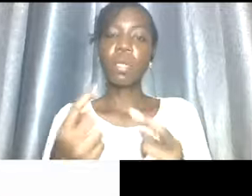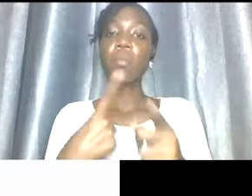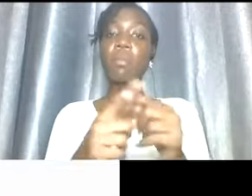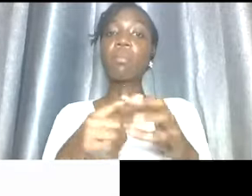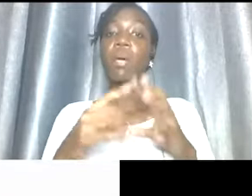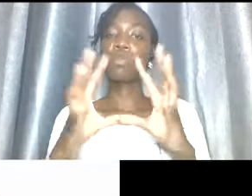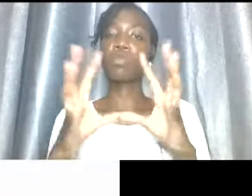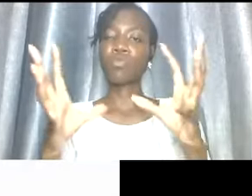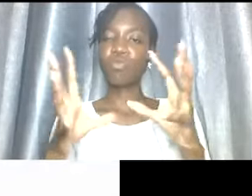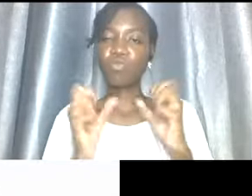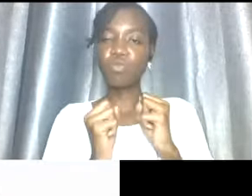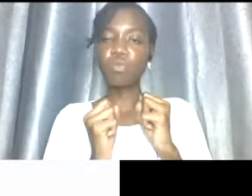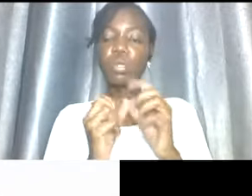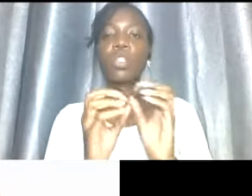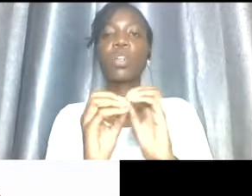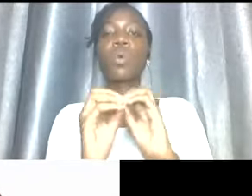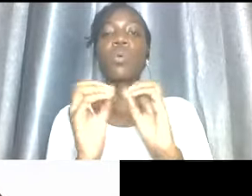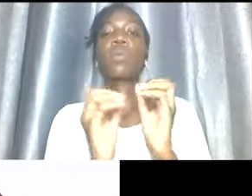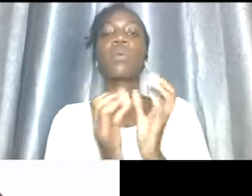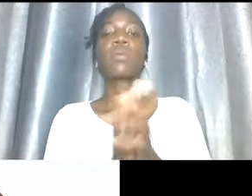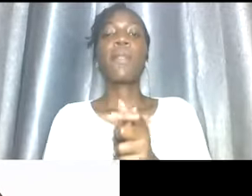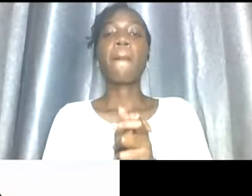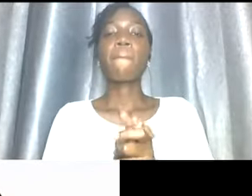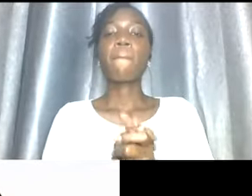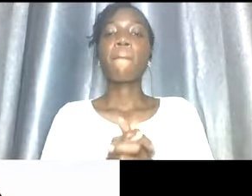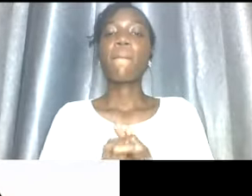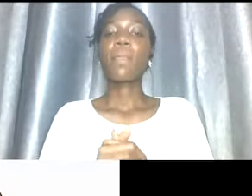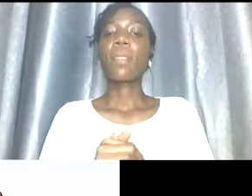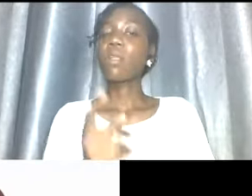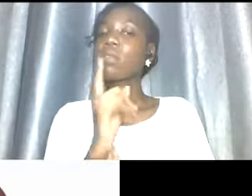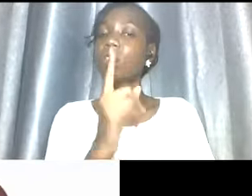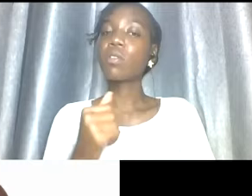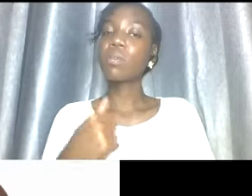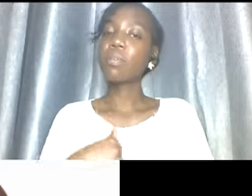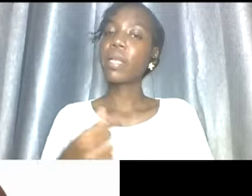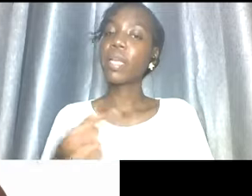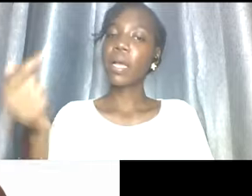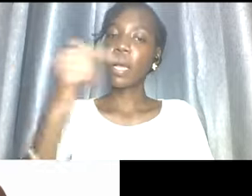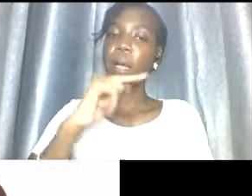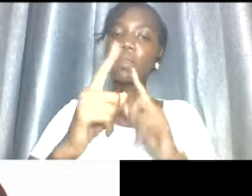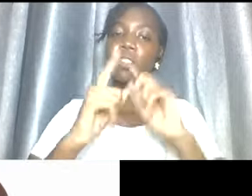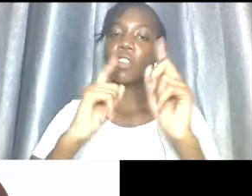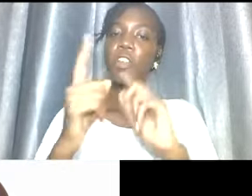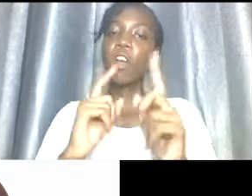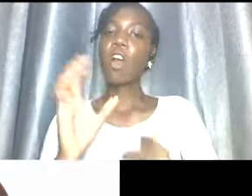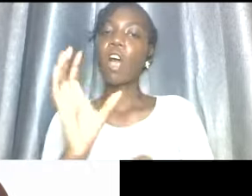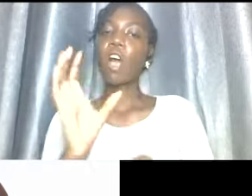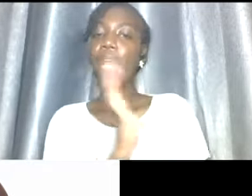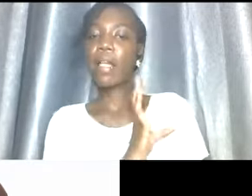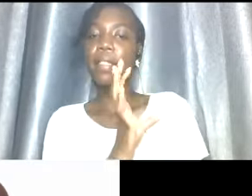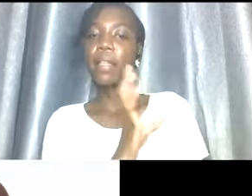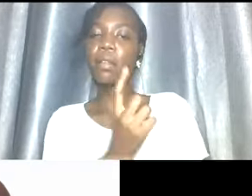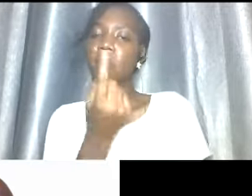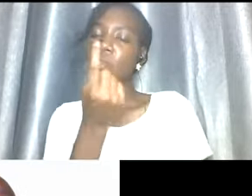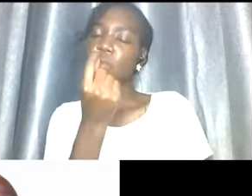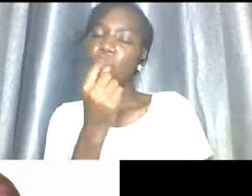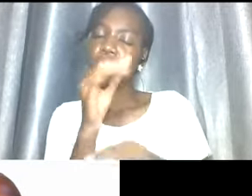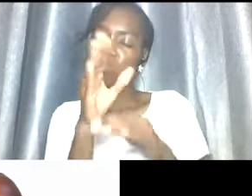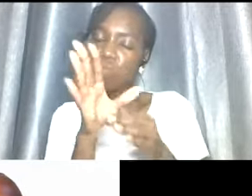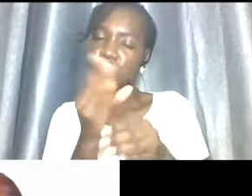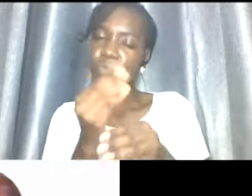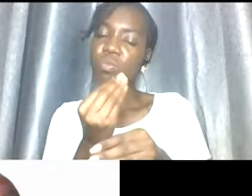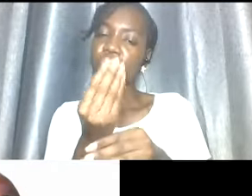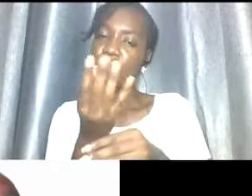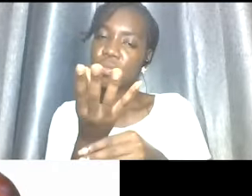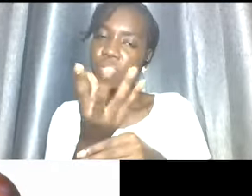retreating. I need to come and talk to Catherine with a softer tone so that she can hear